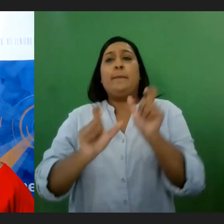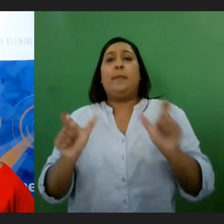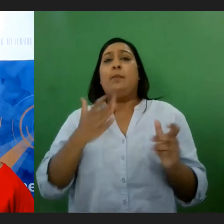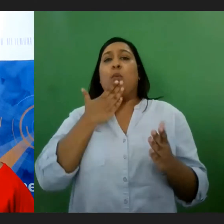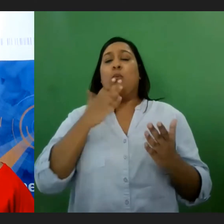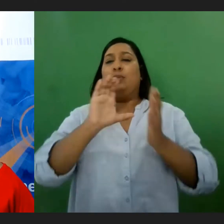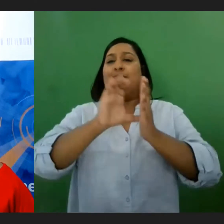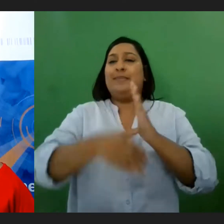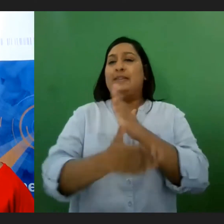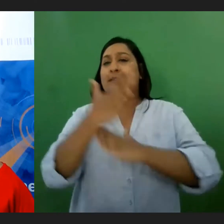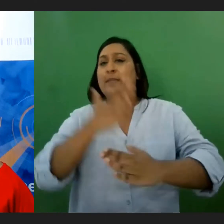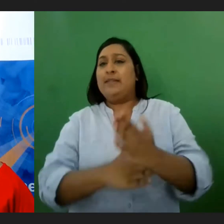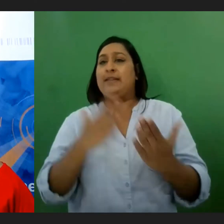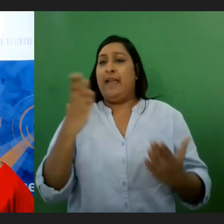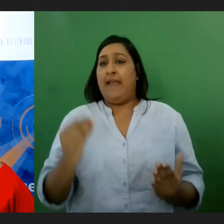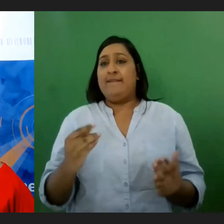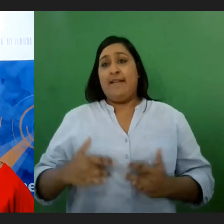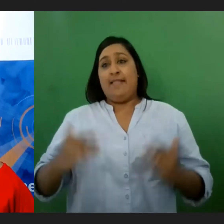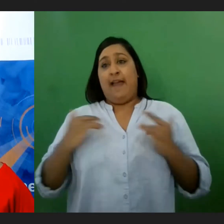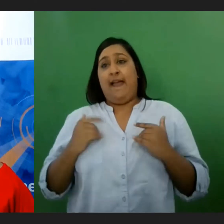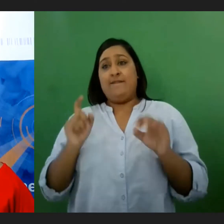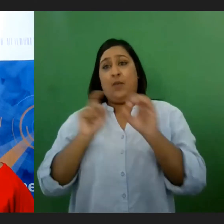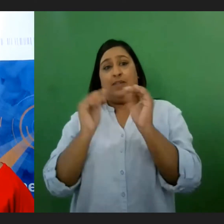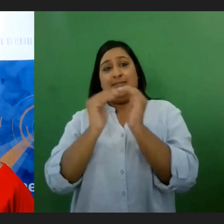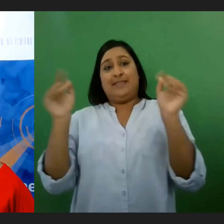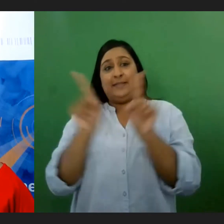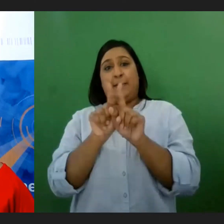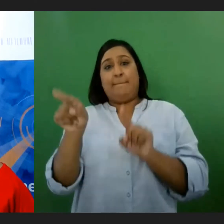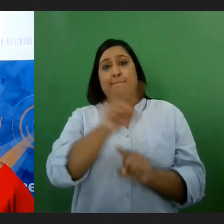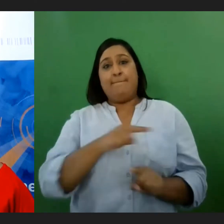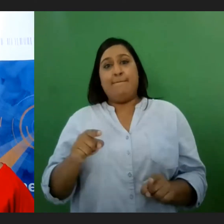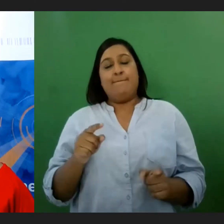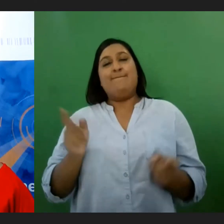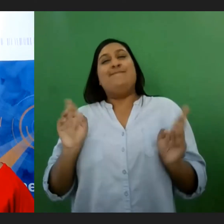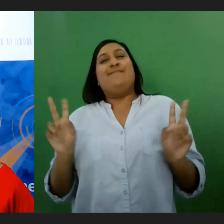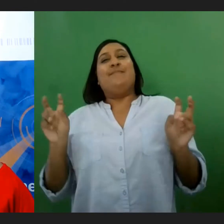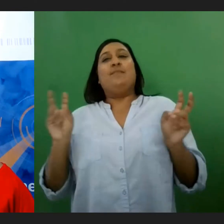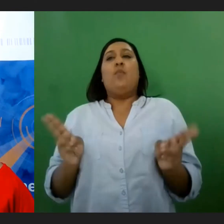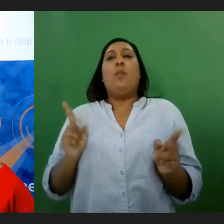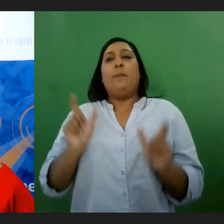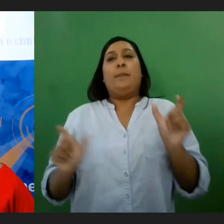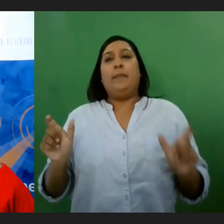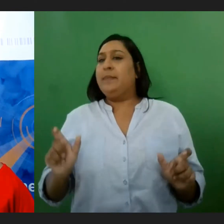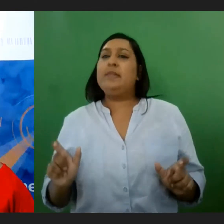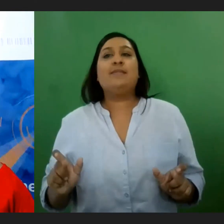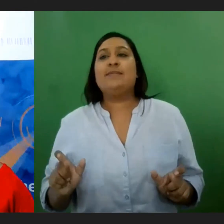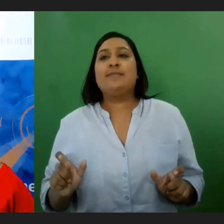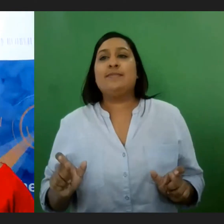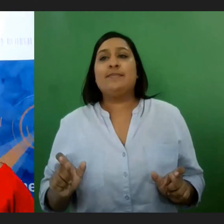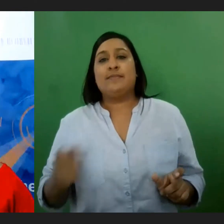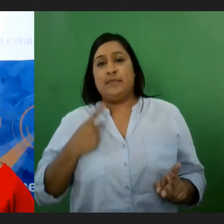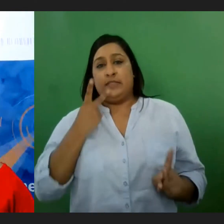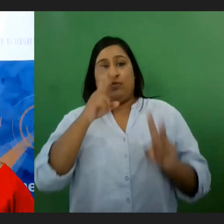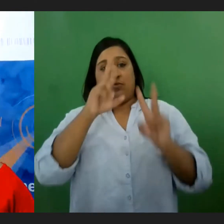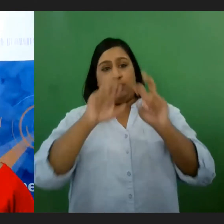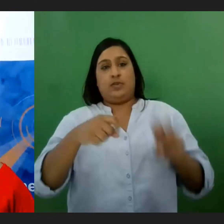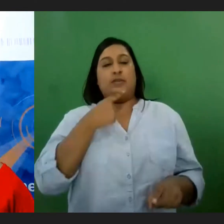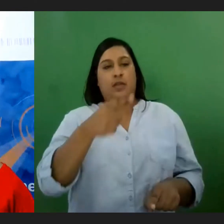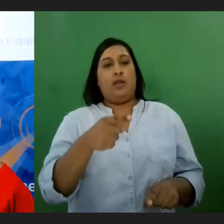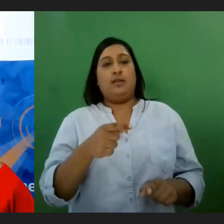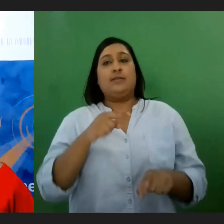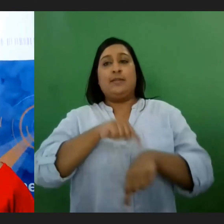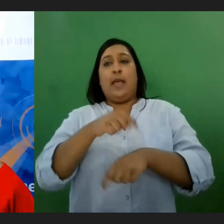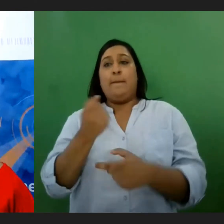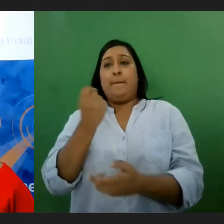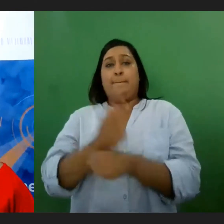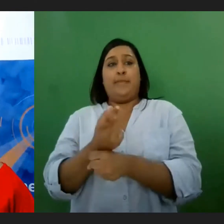others in the society. Globally, reports have shown that disability-based inequalities have deepened during the COVID